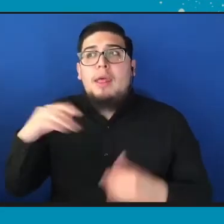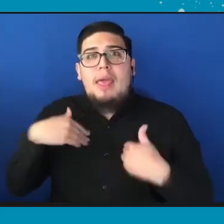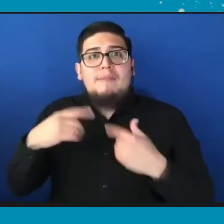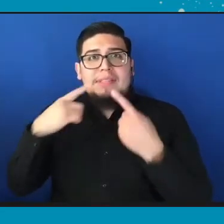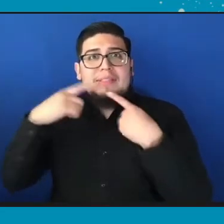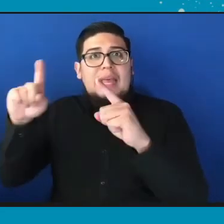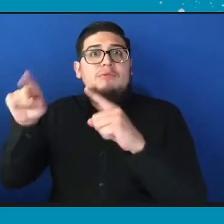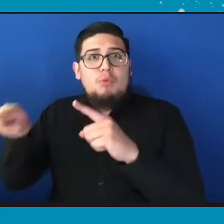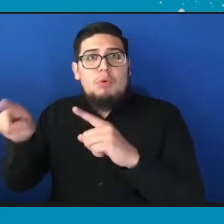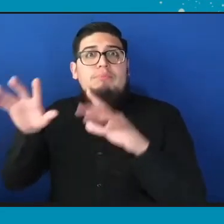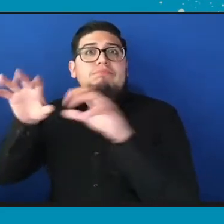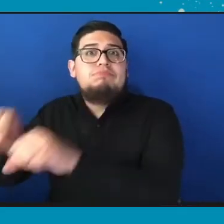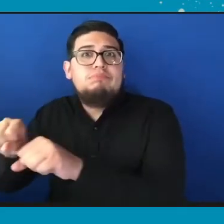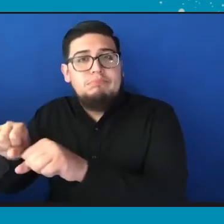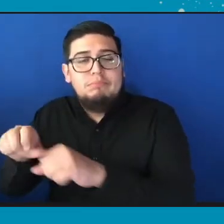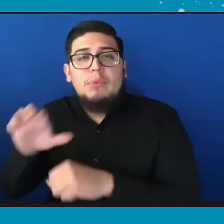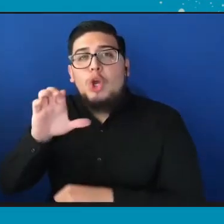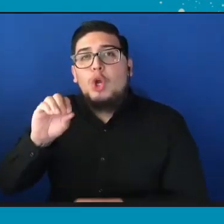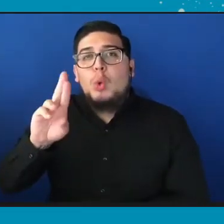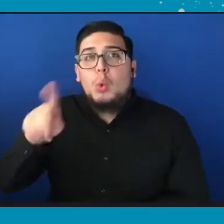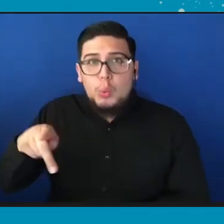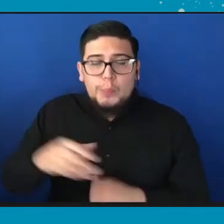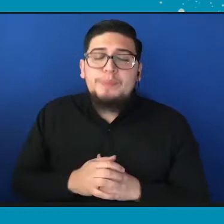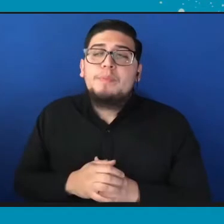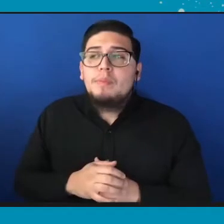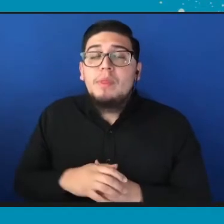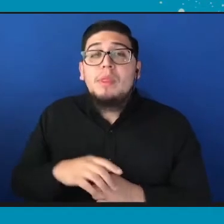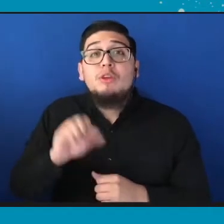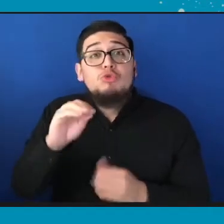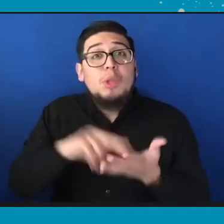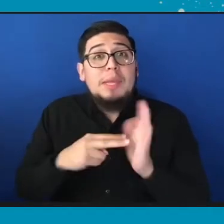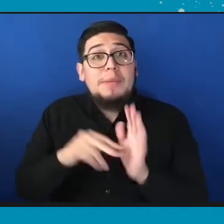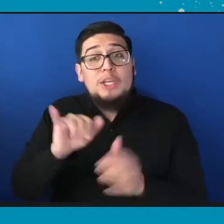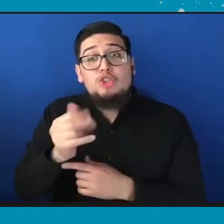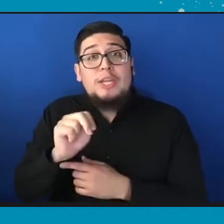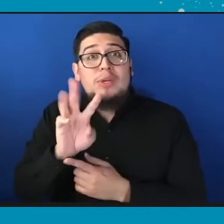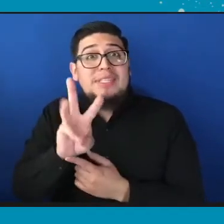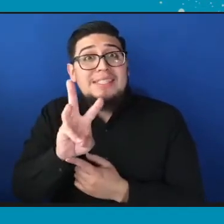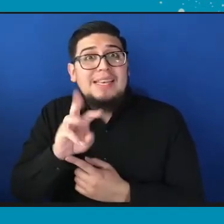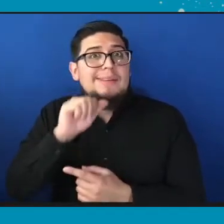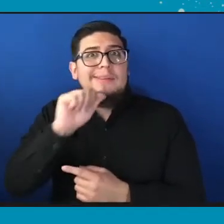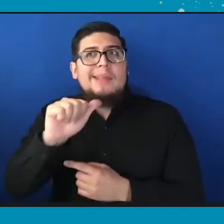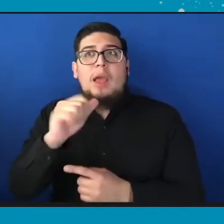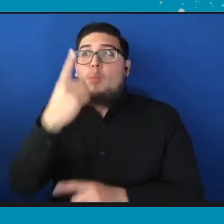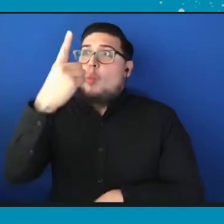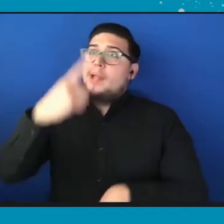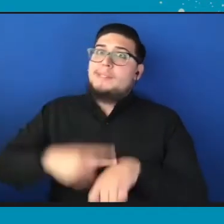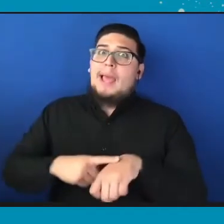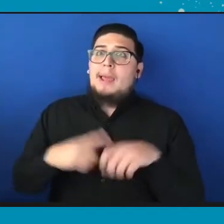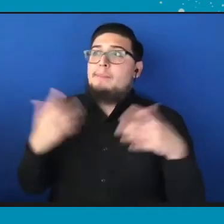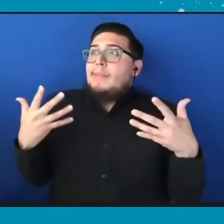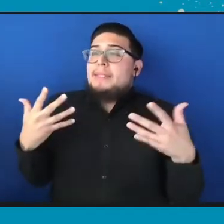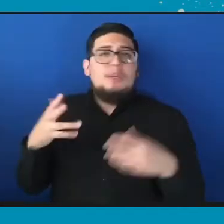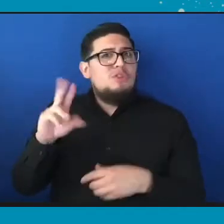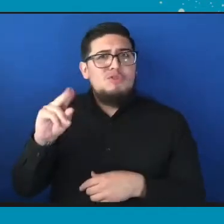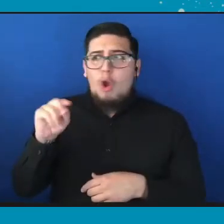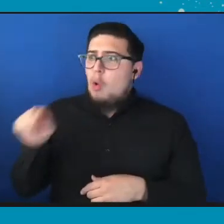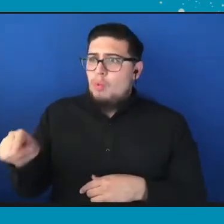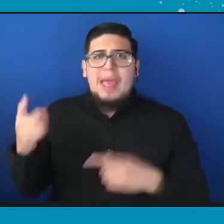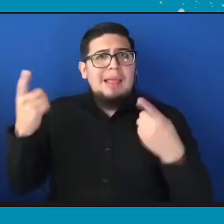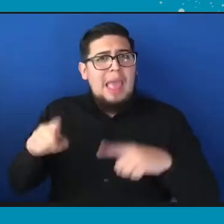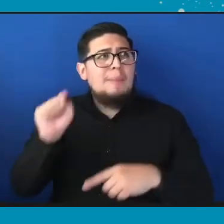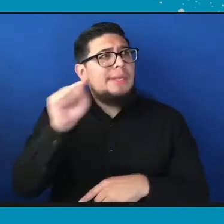So January 6th was not an anomaly. It's just been a long time since it happened on a scale like that.